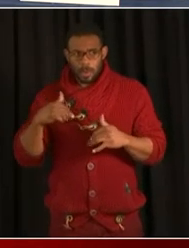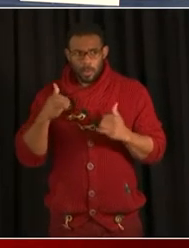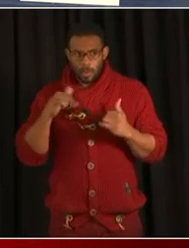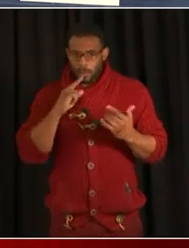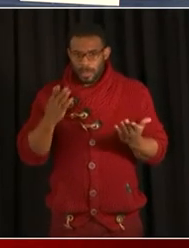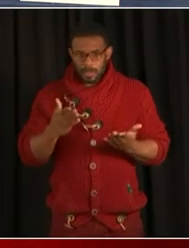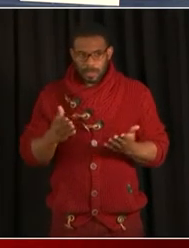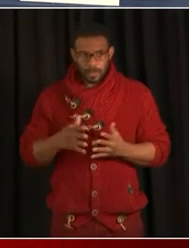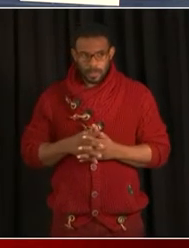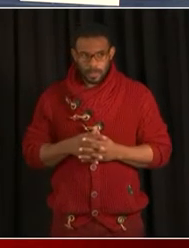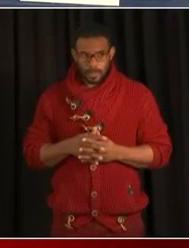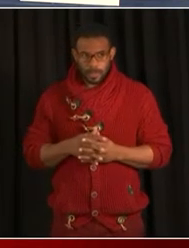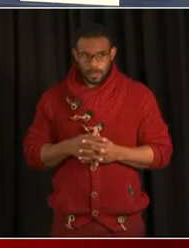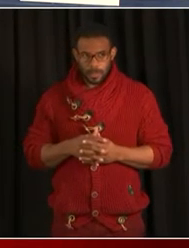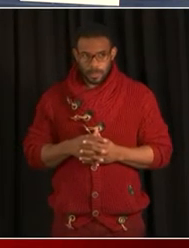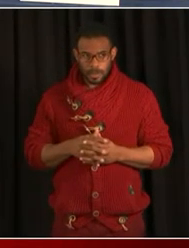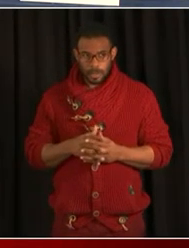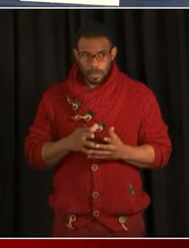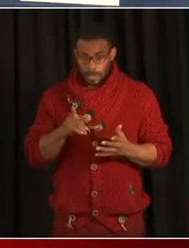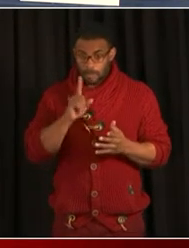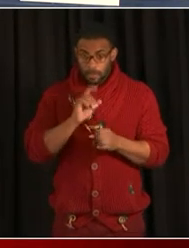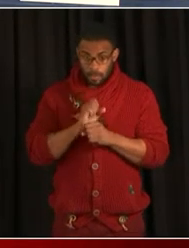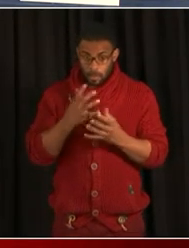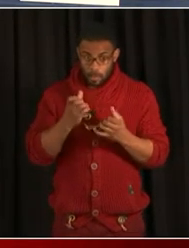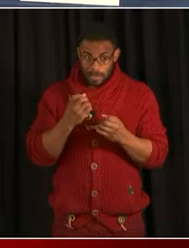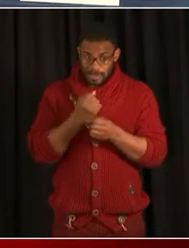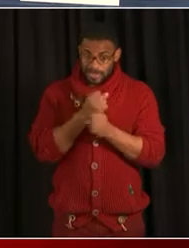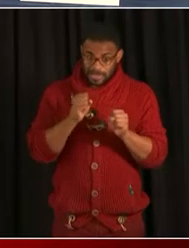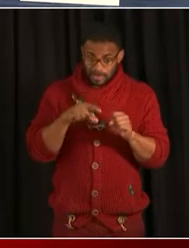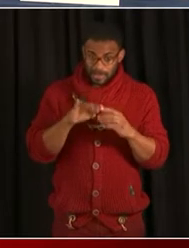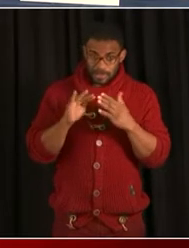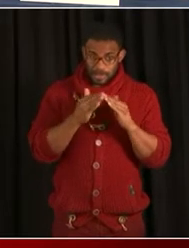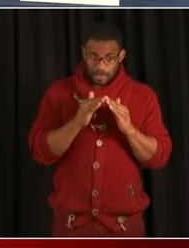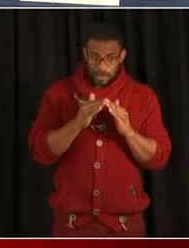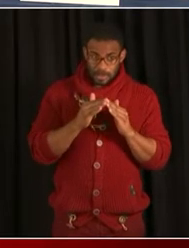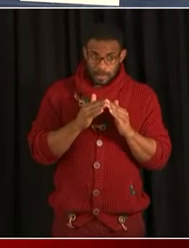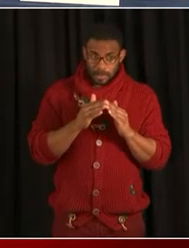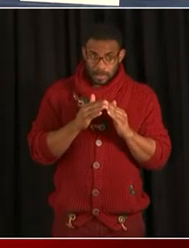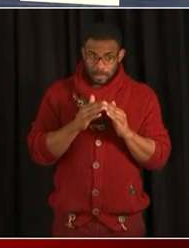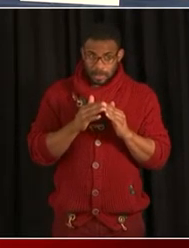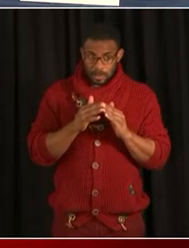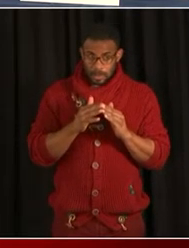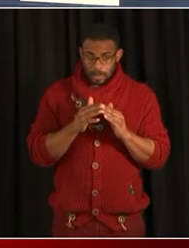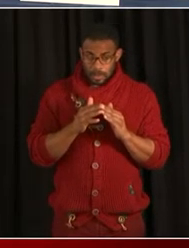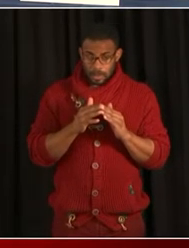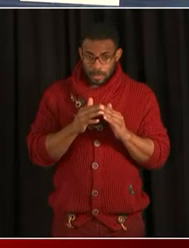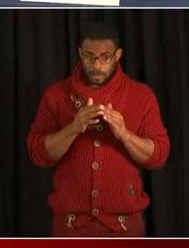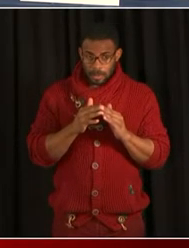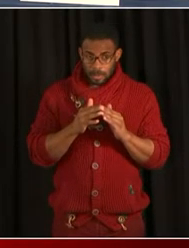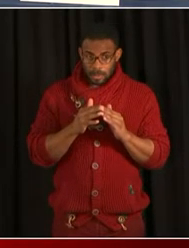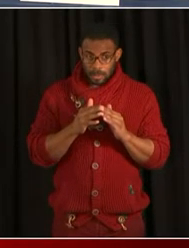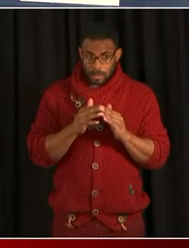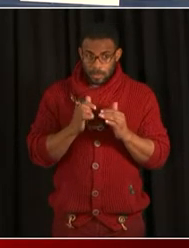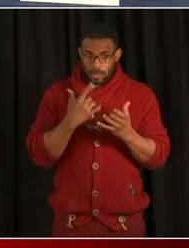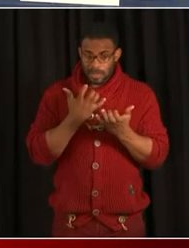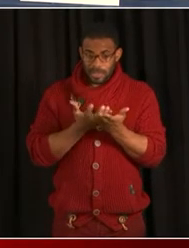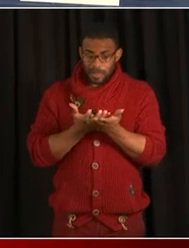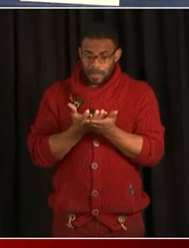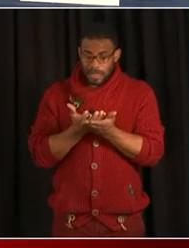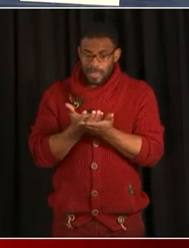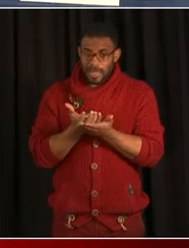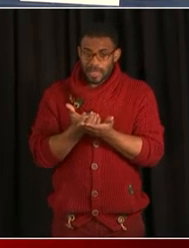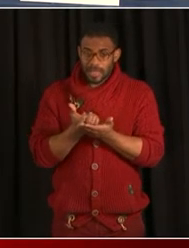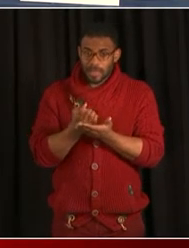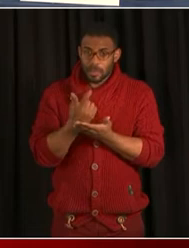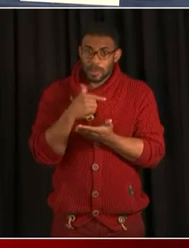We won't be there. And if you really want to save this city, we're just begging